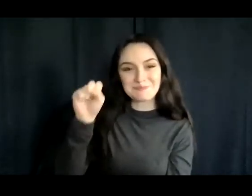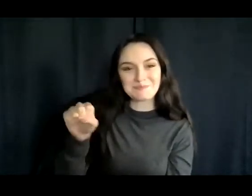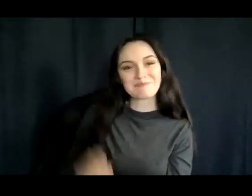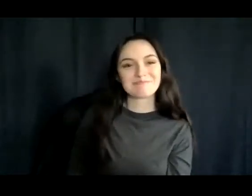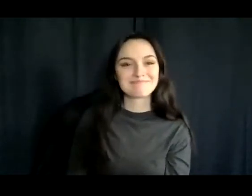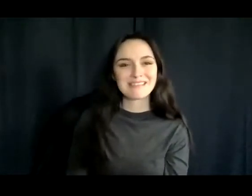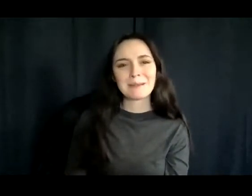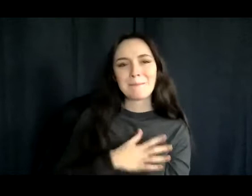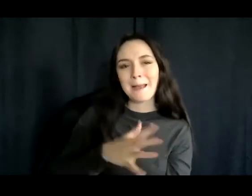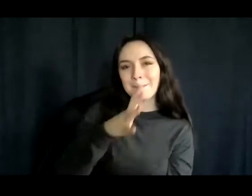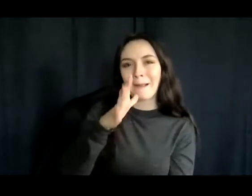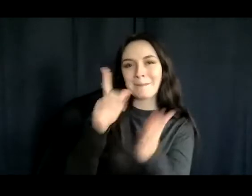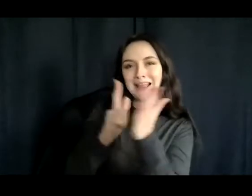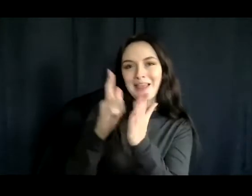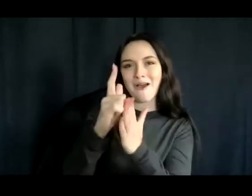very funny. Oh, yeah.